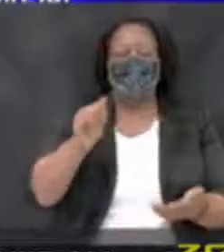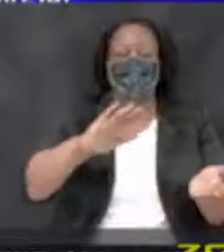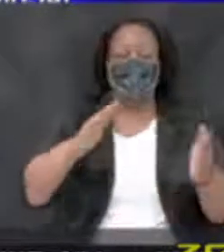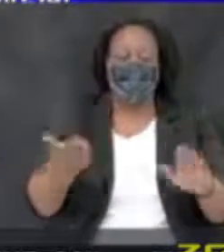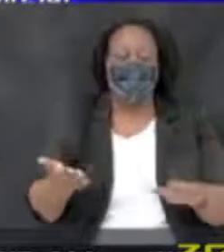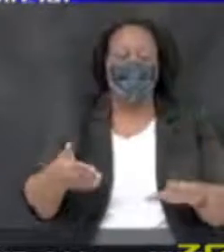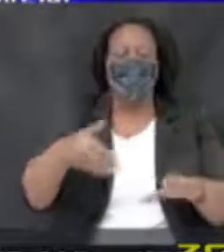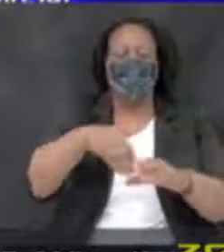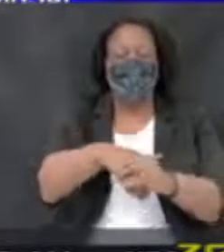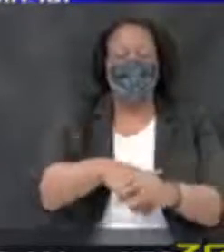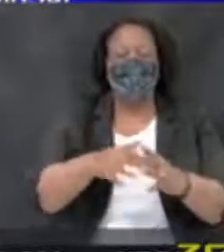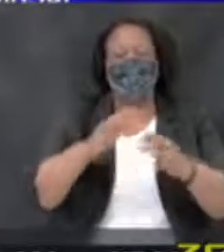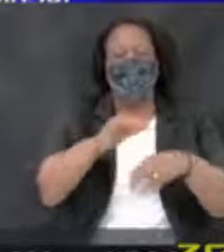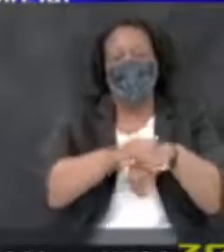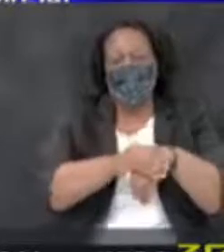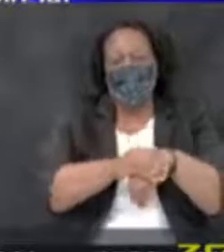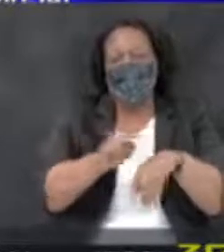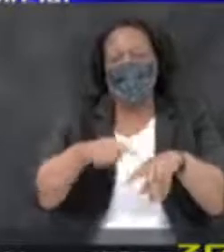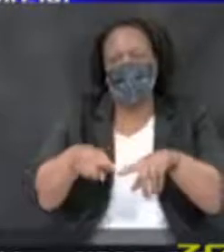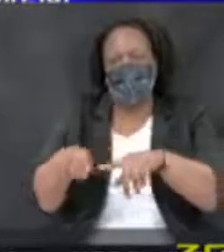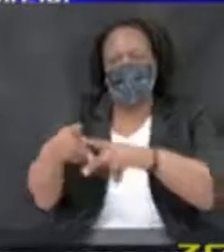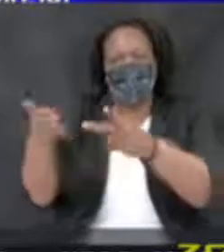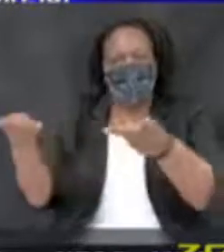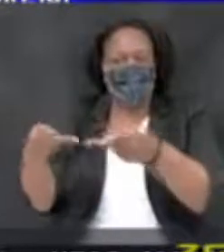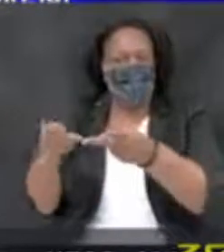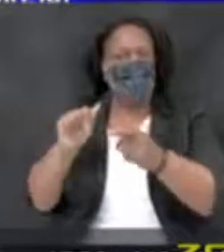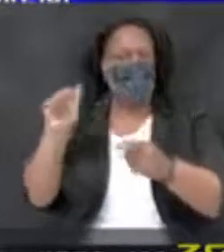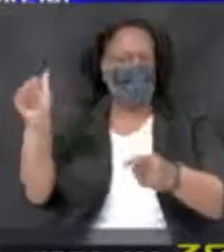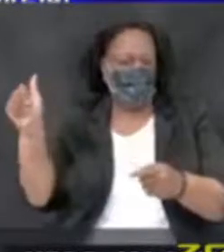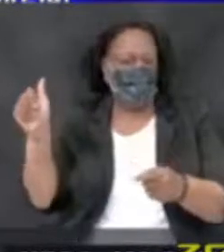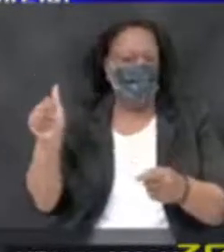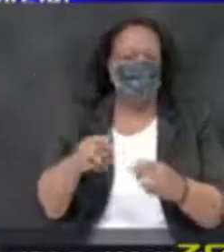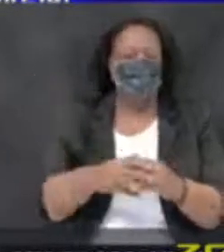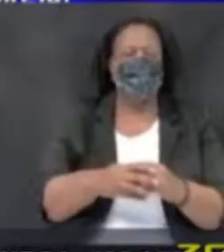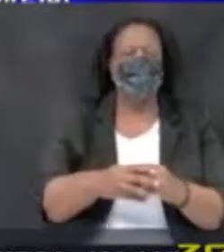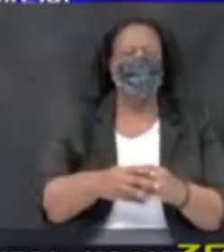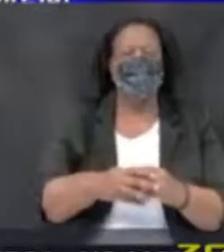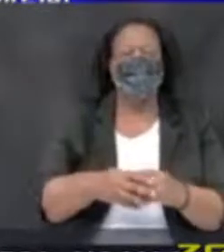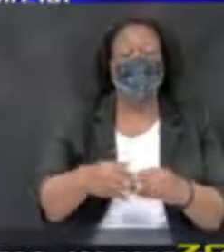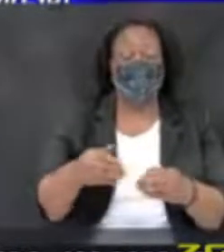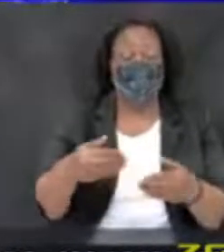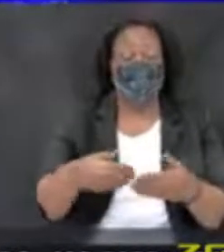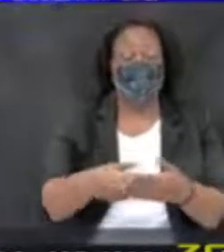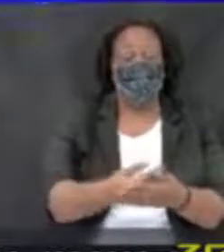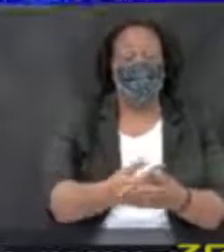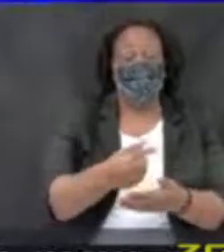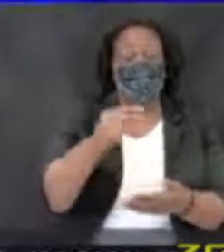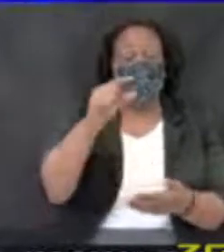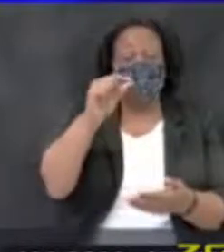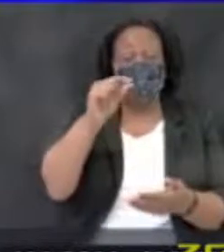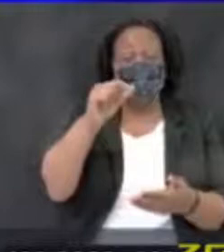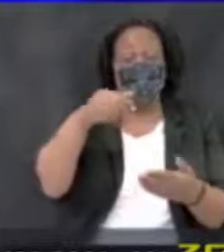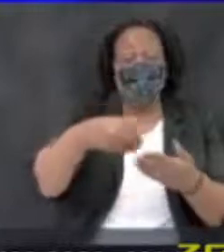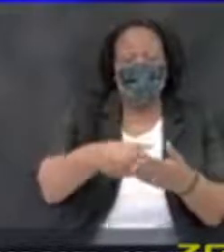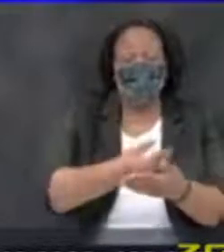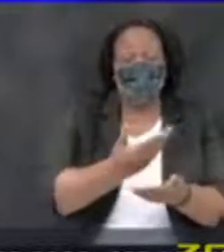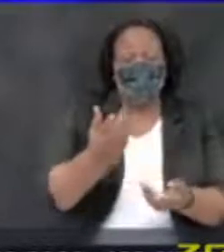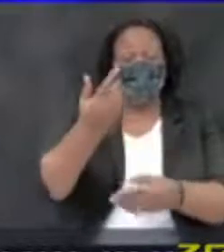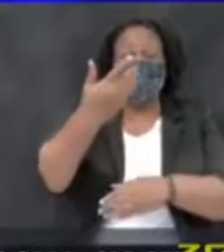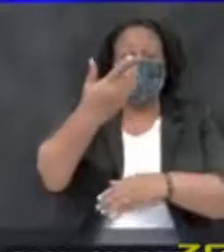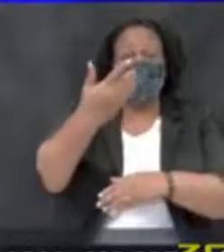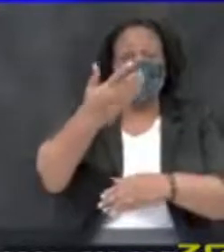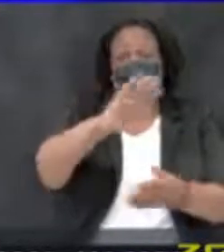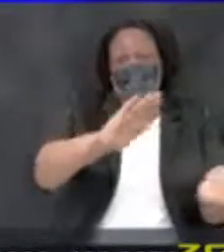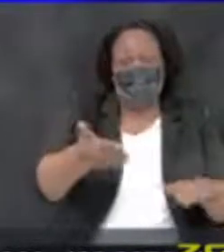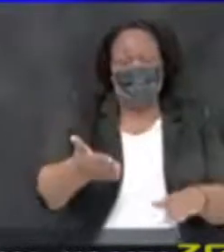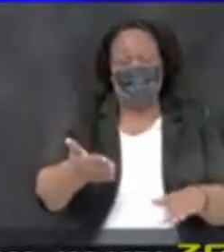than 2.1 million new cases and more than 28,000 new deaths reported in the week up to the 17th